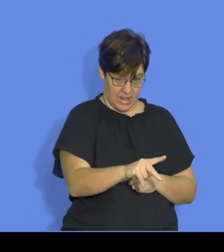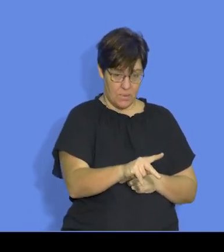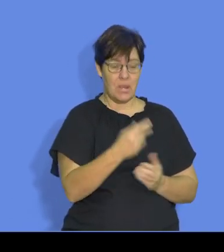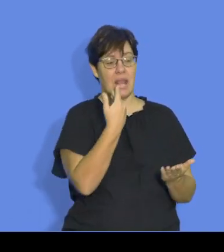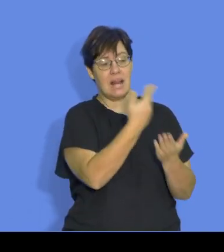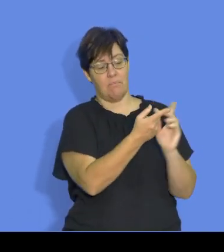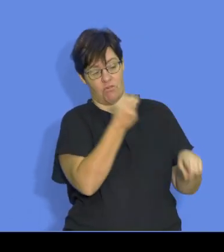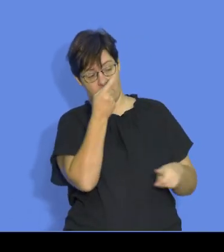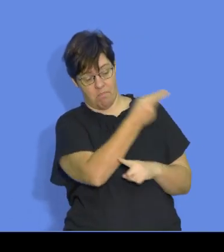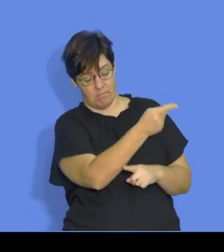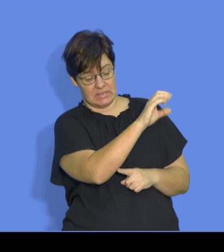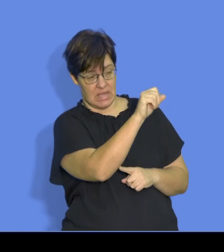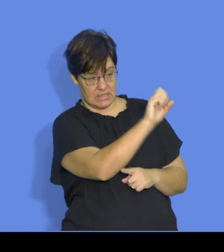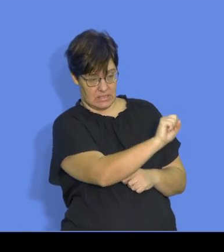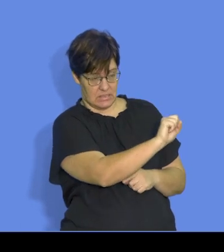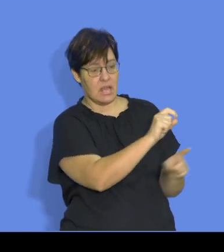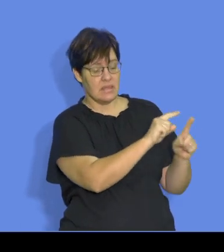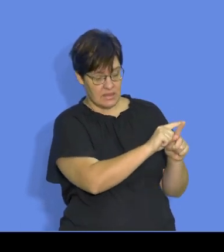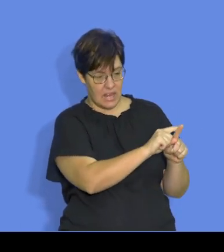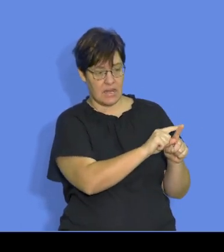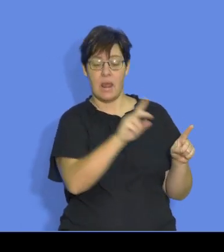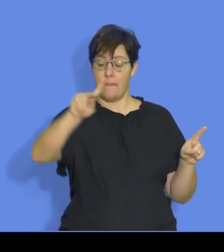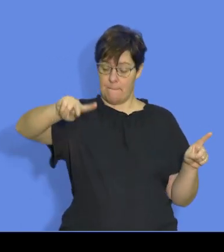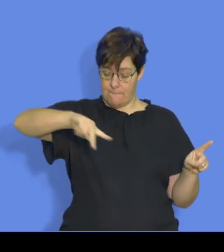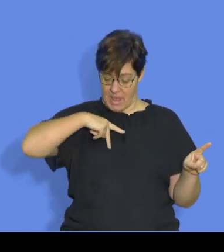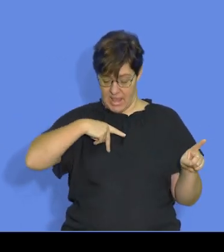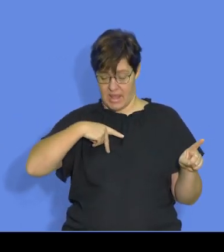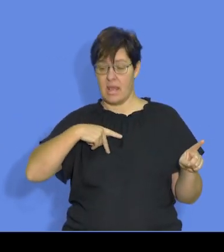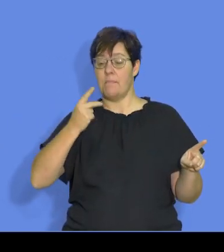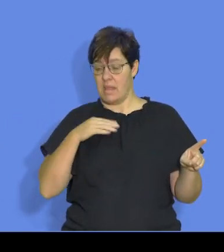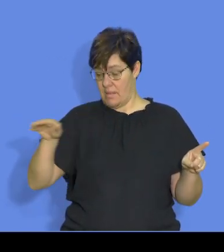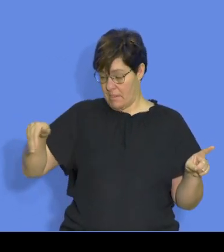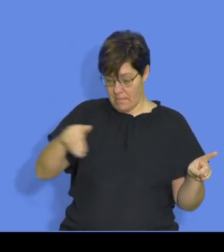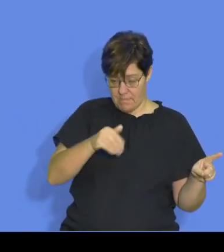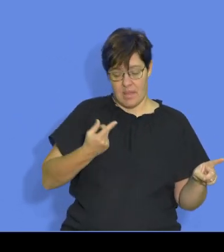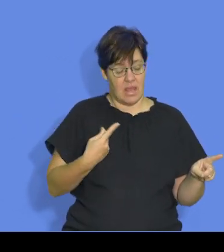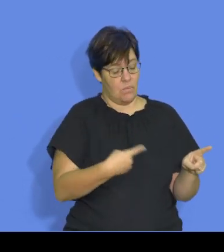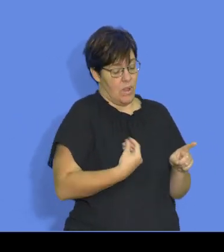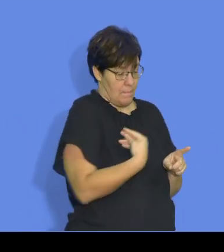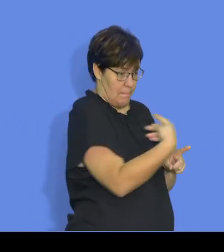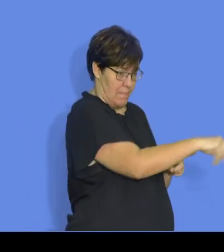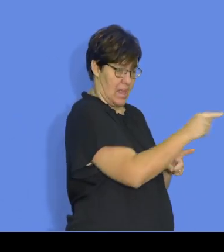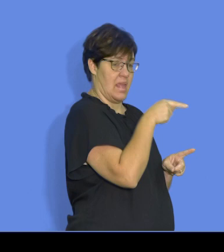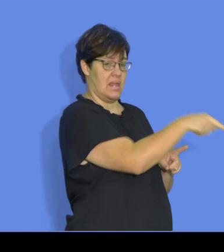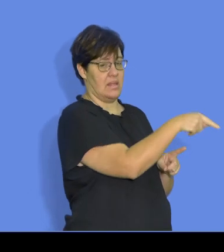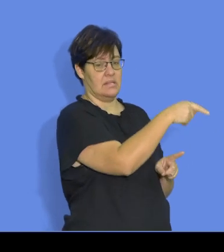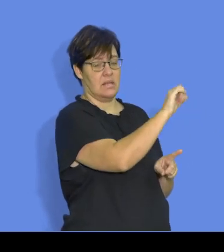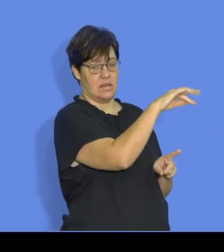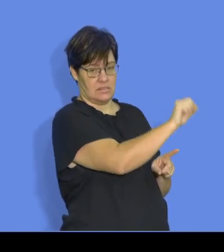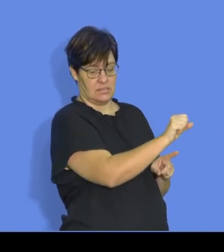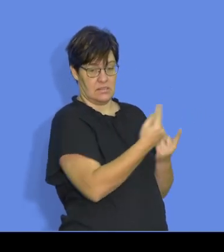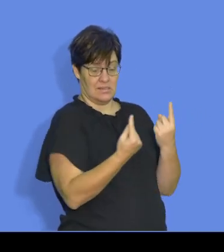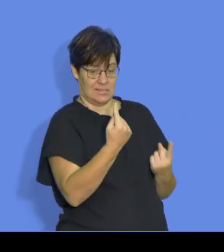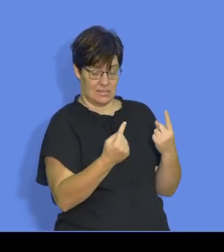back from SARS. And then you have output VAT, which is a VAT that we collect and we pay over to SARS. These two